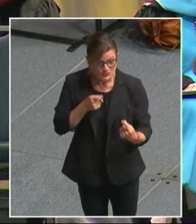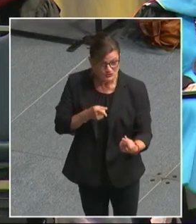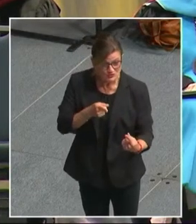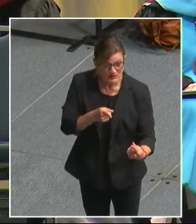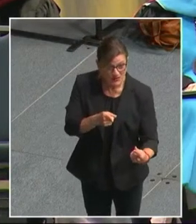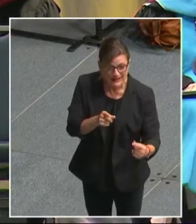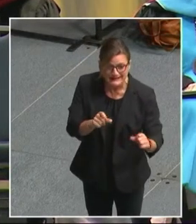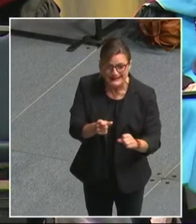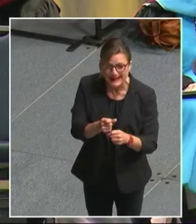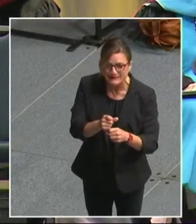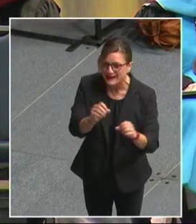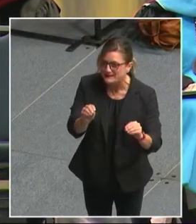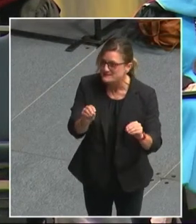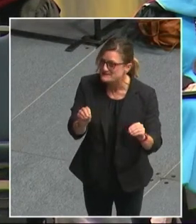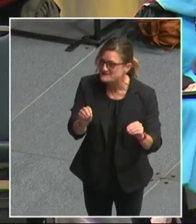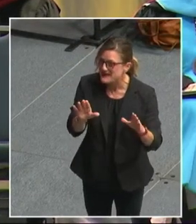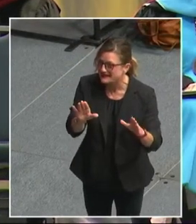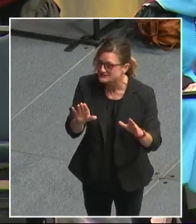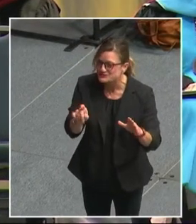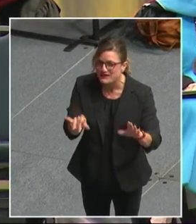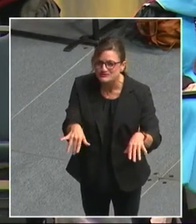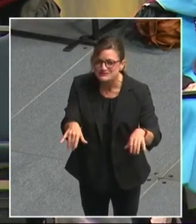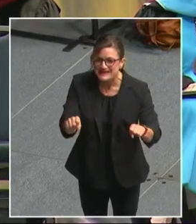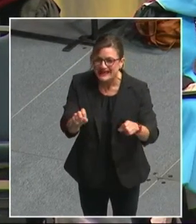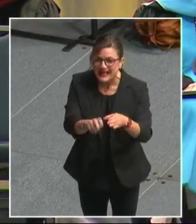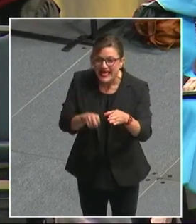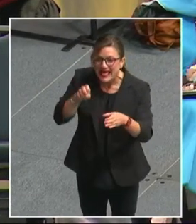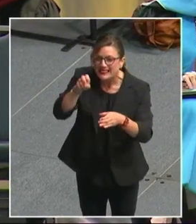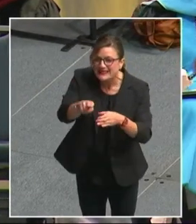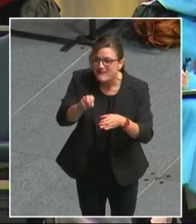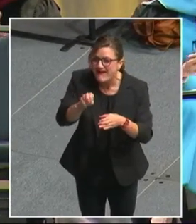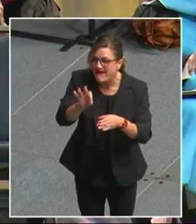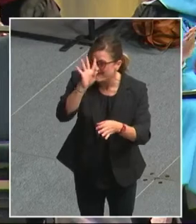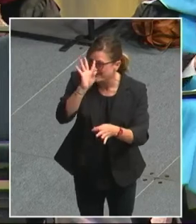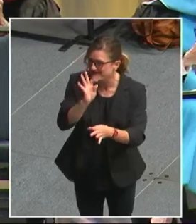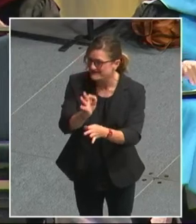magic if you take the leap of faith. Thank you.